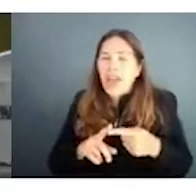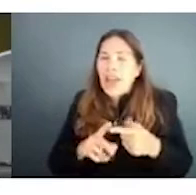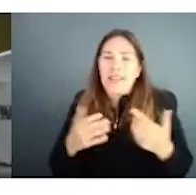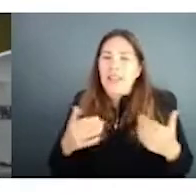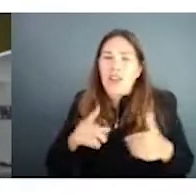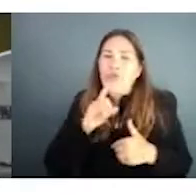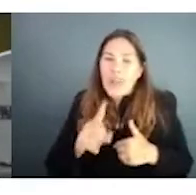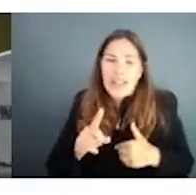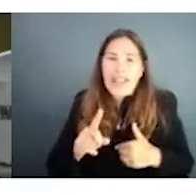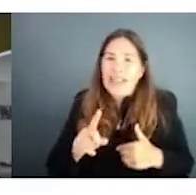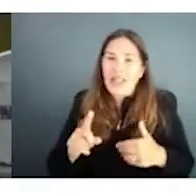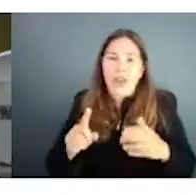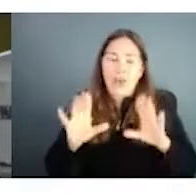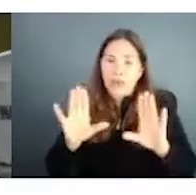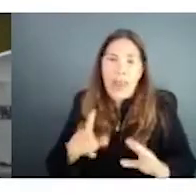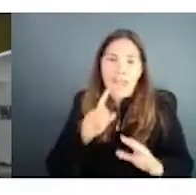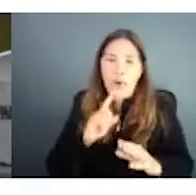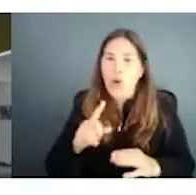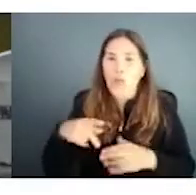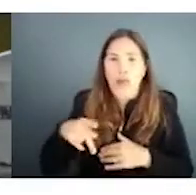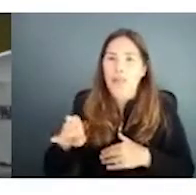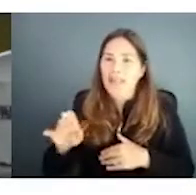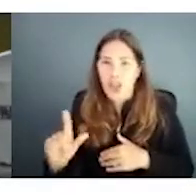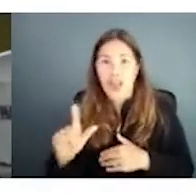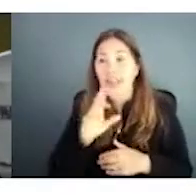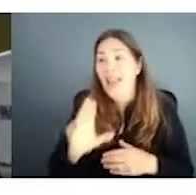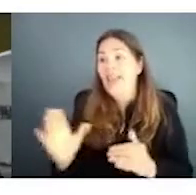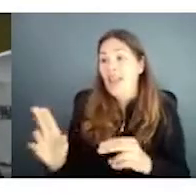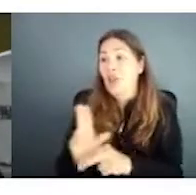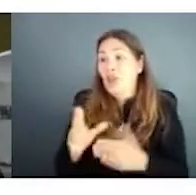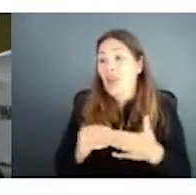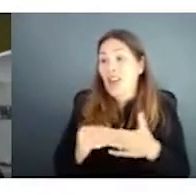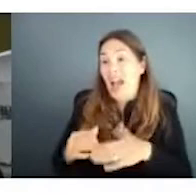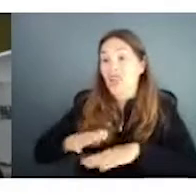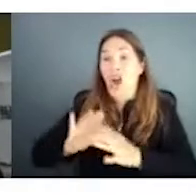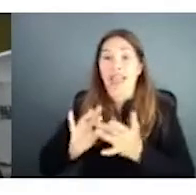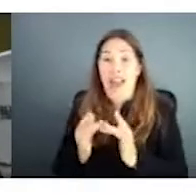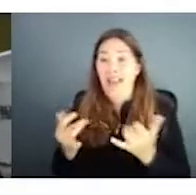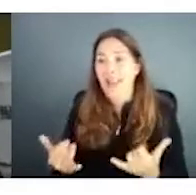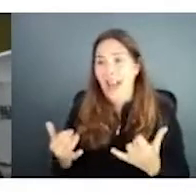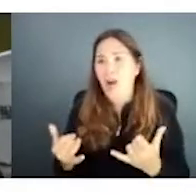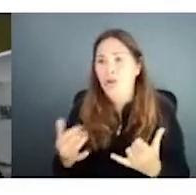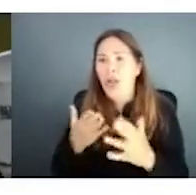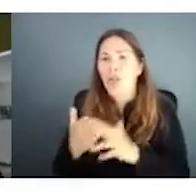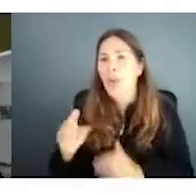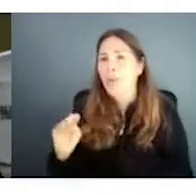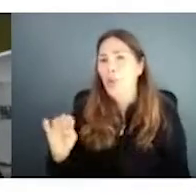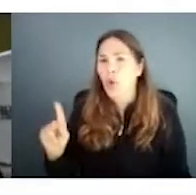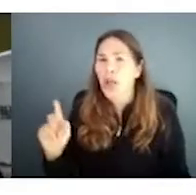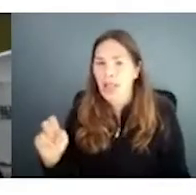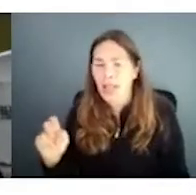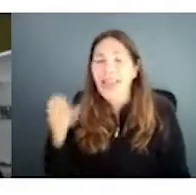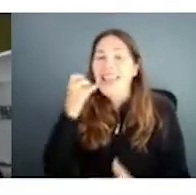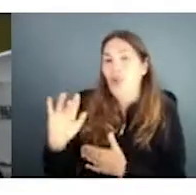for project-based learning. Here's the user guide. All of the user guides are online now. This is through the Moodle, so if you